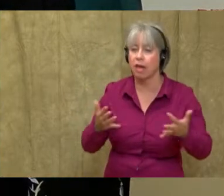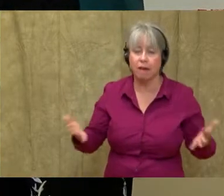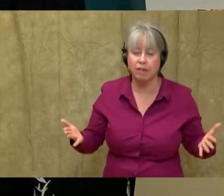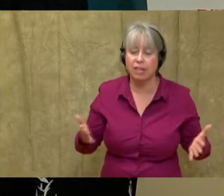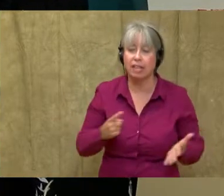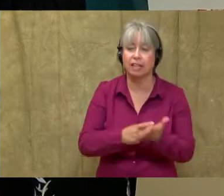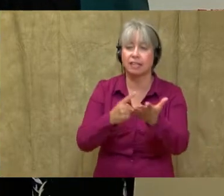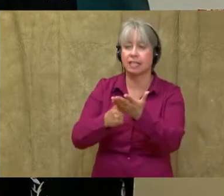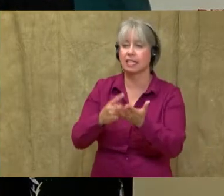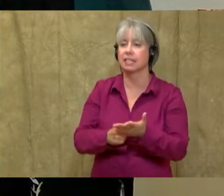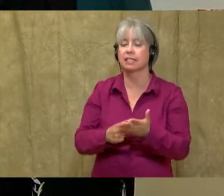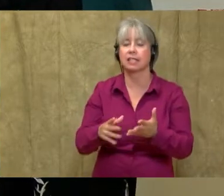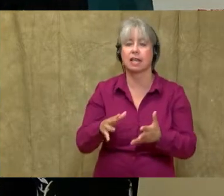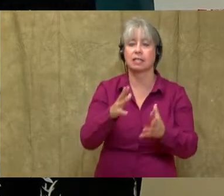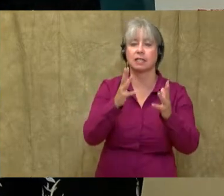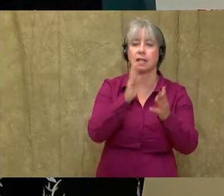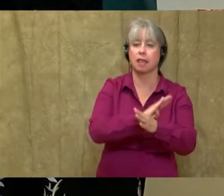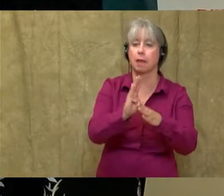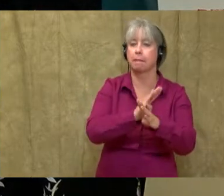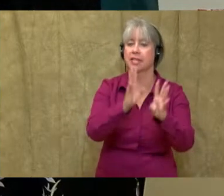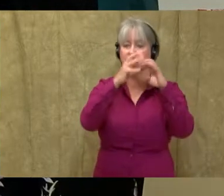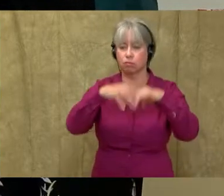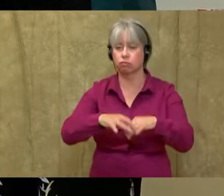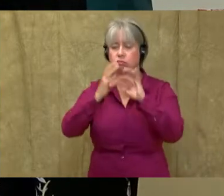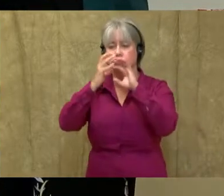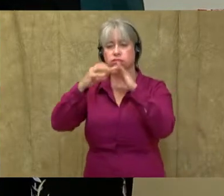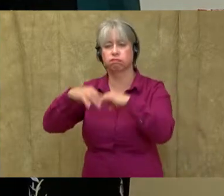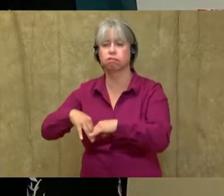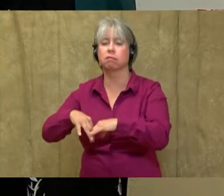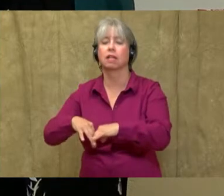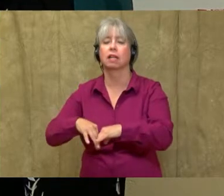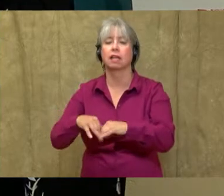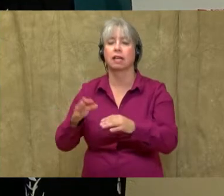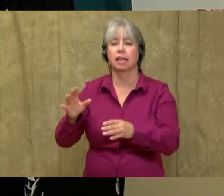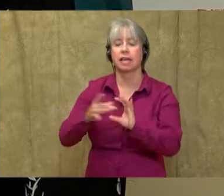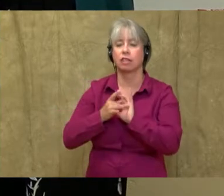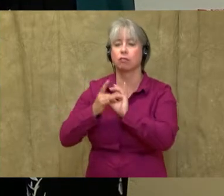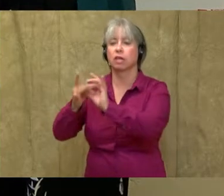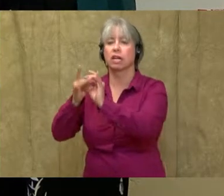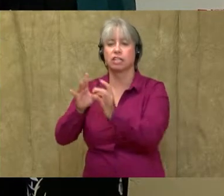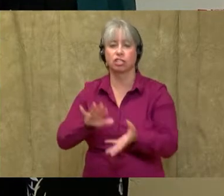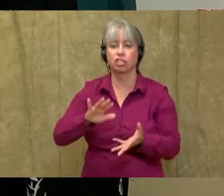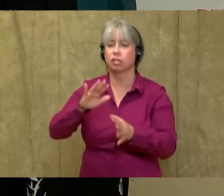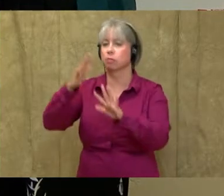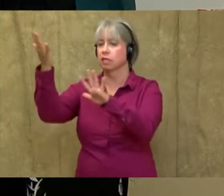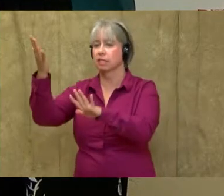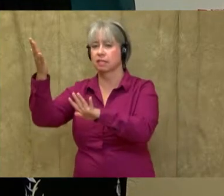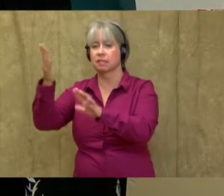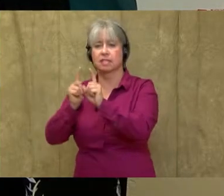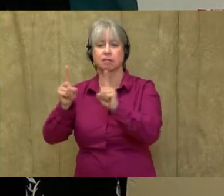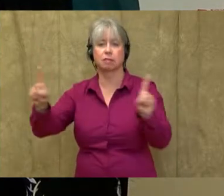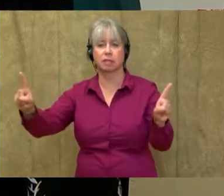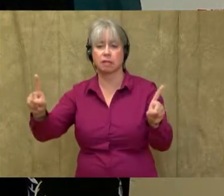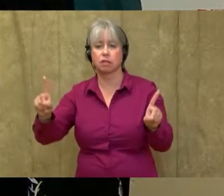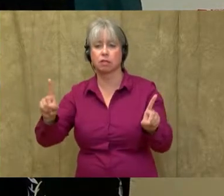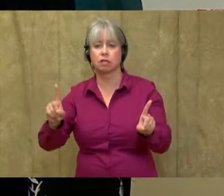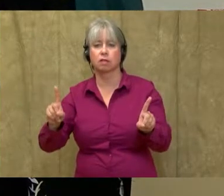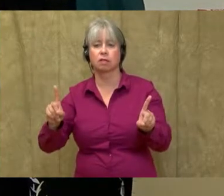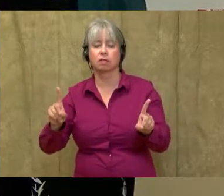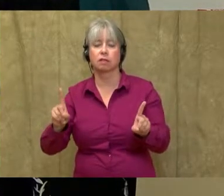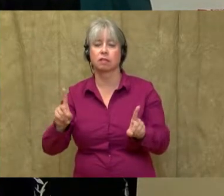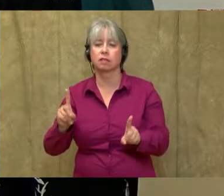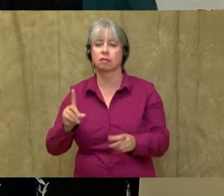about the destroyed businesses and the ruined relationships. So we know C cannot be the correct answer. So what is the better answer